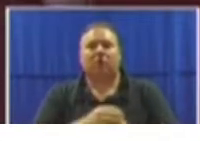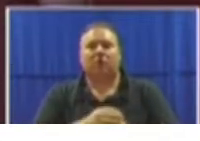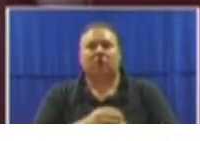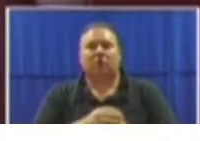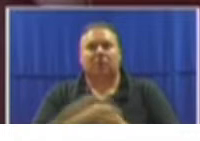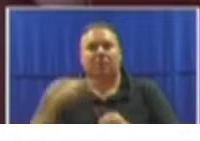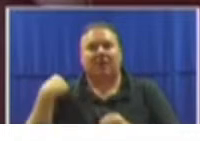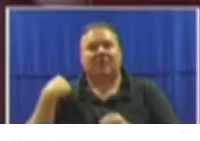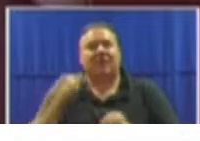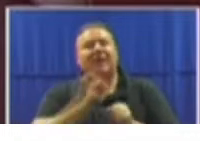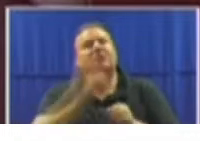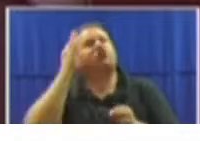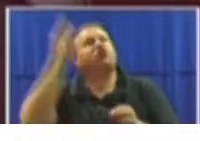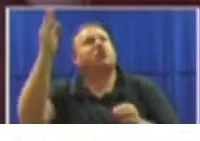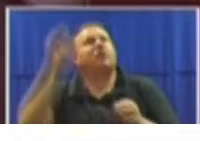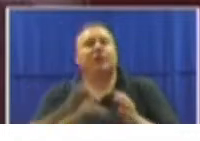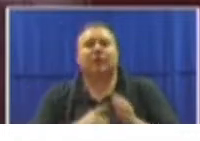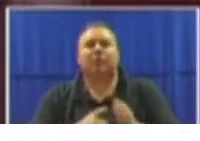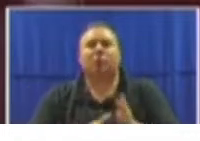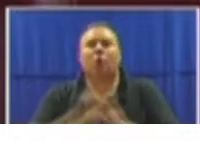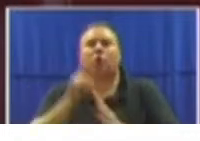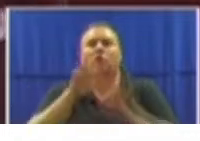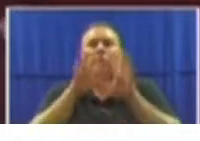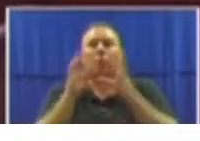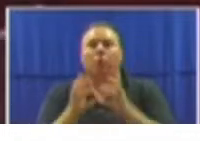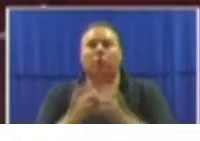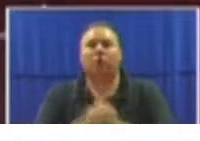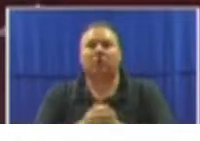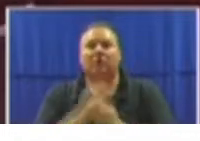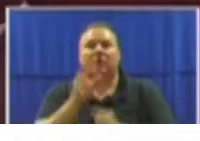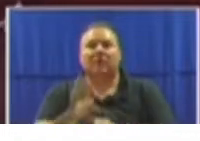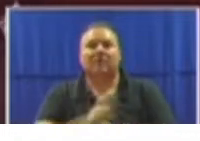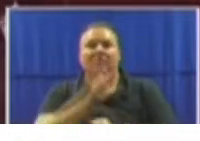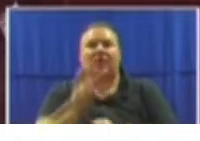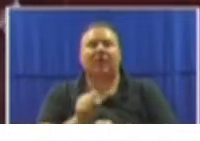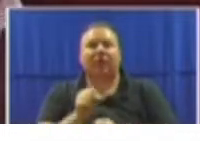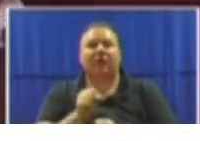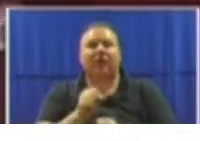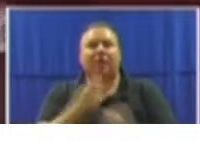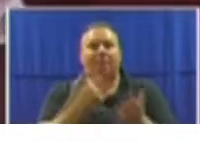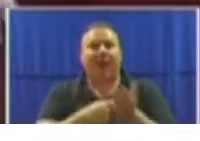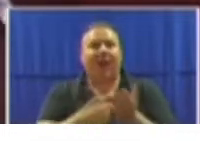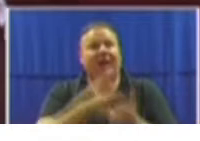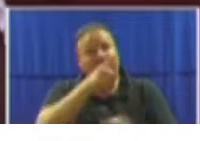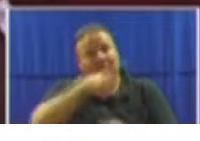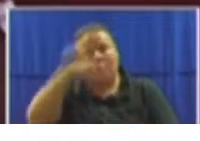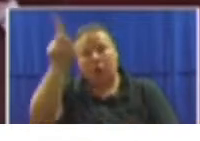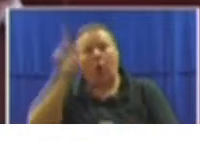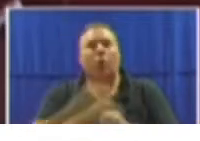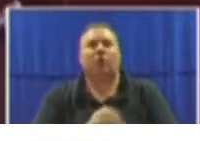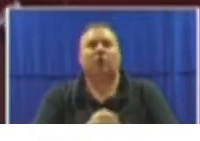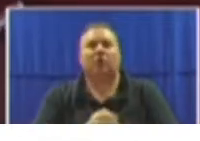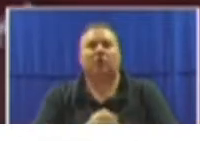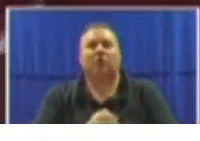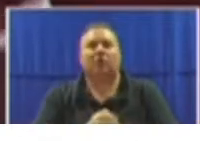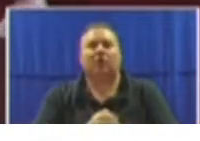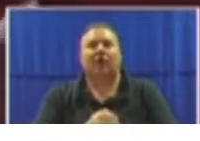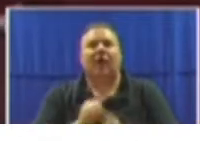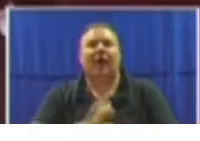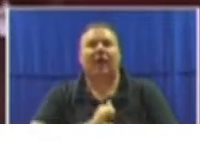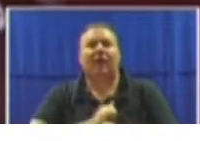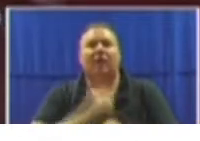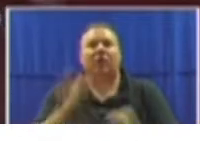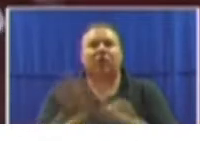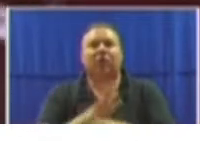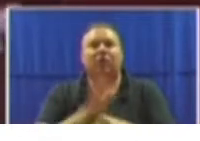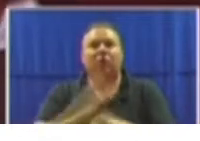to the moon. South Africans would gladly pay for that trip as long as it's a one-way ticket, and luckily the minister is so full of hot air that we'd probably